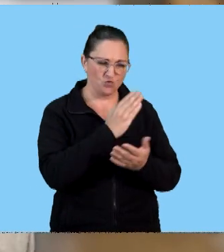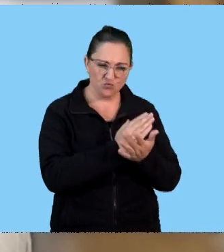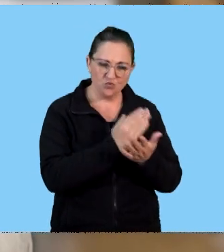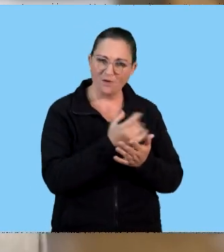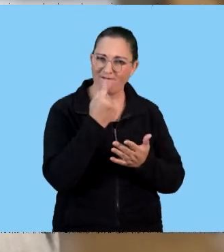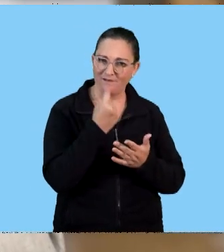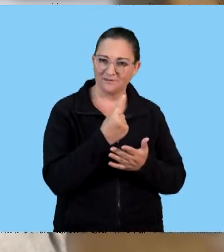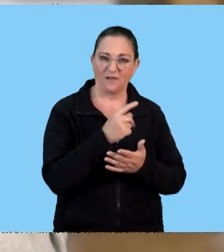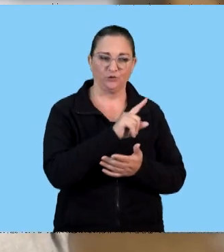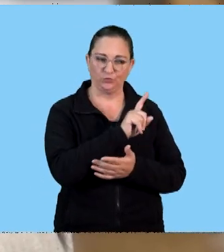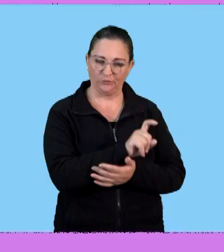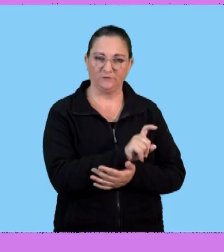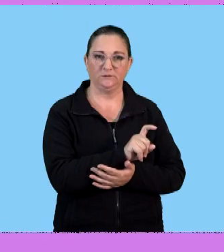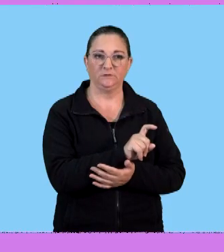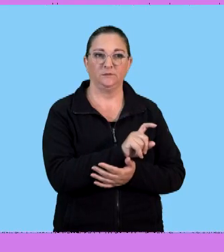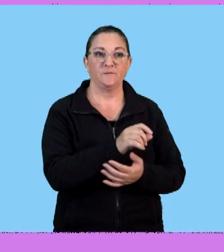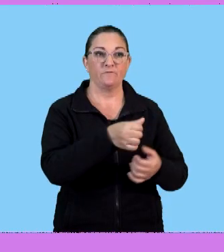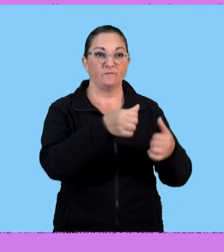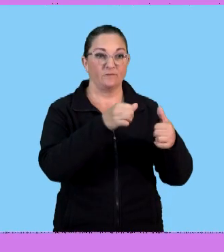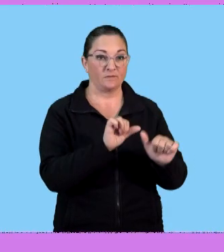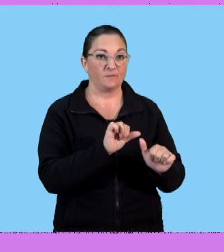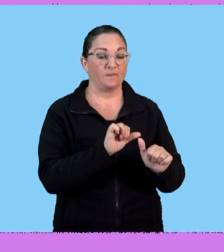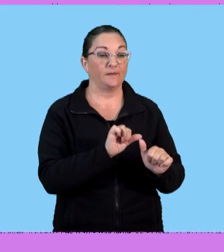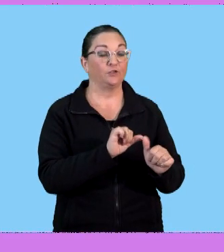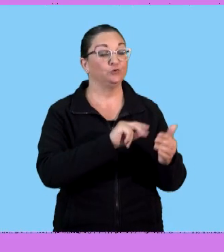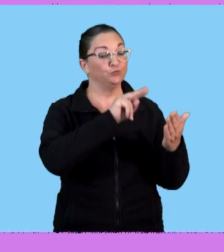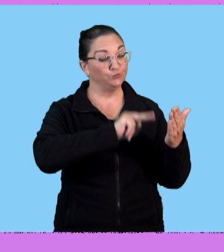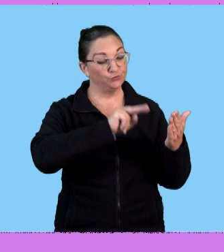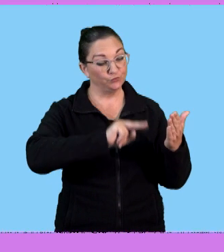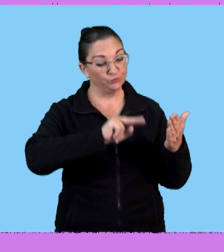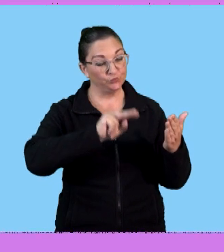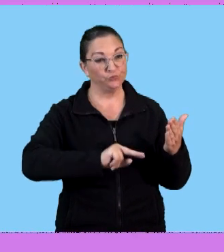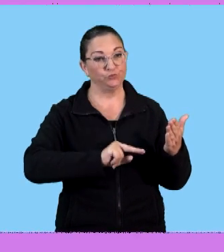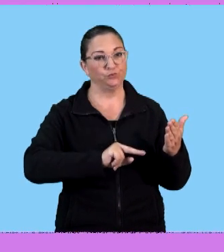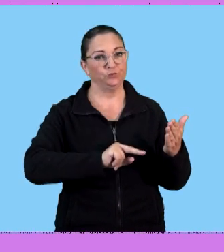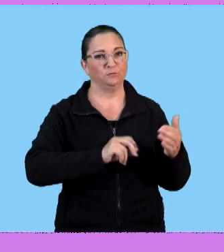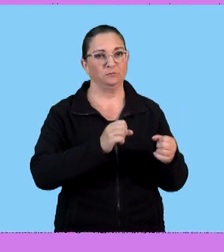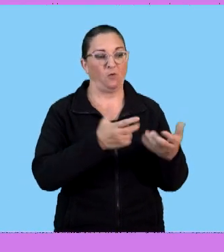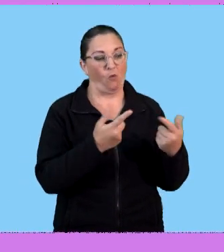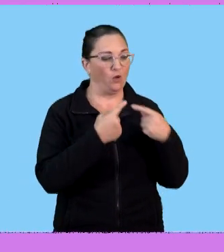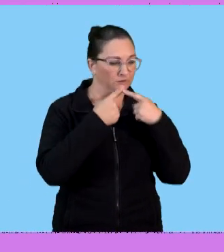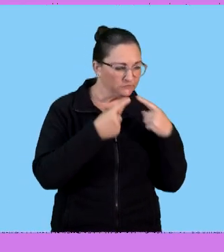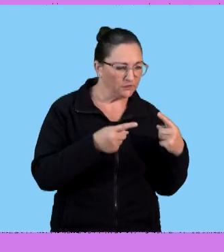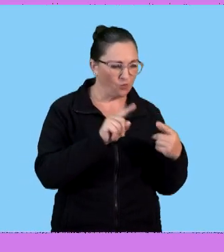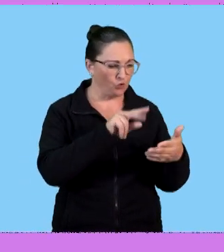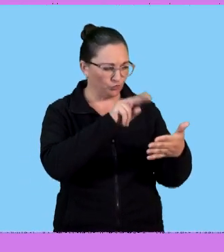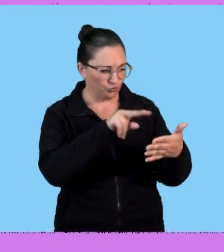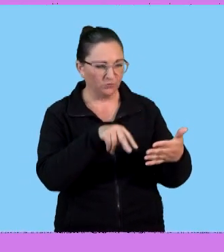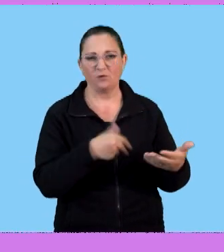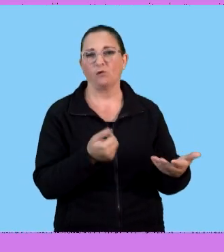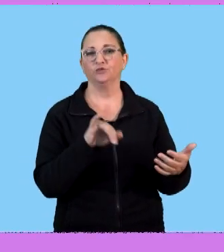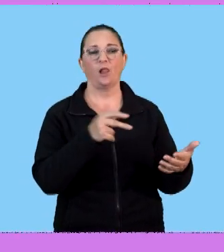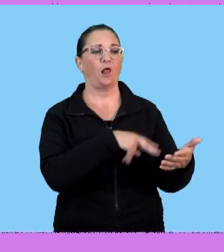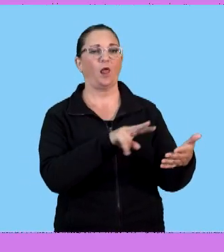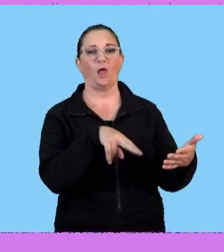is happening in the question. Then coupled with that is for you to read the question or the instruction with due diligence.